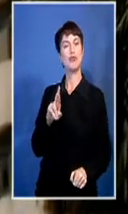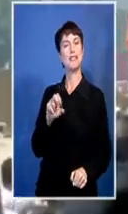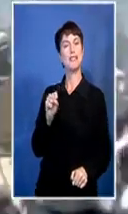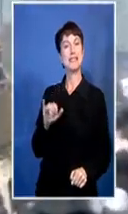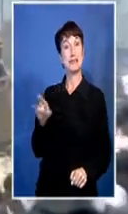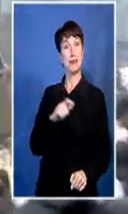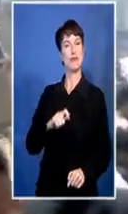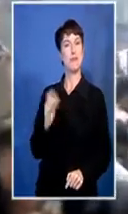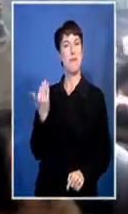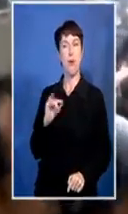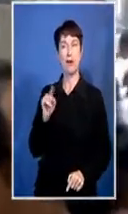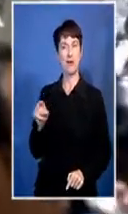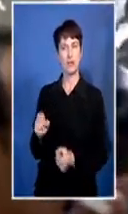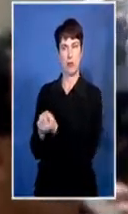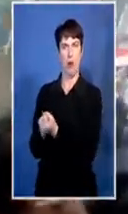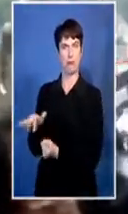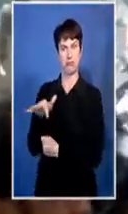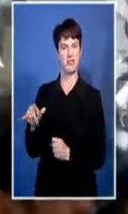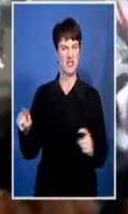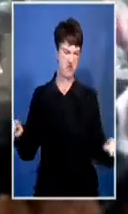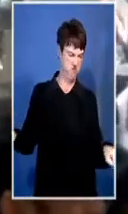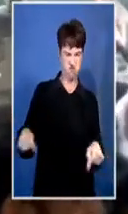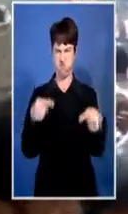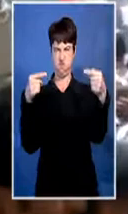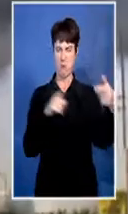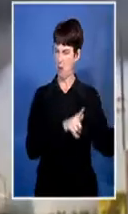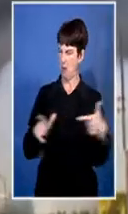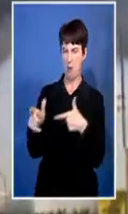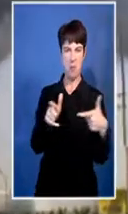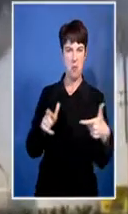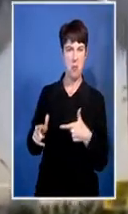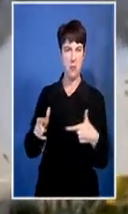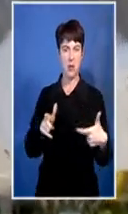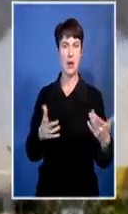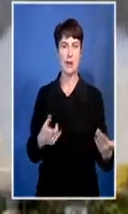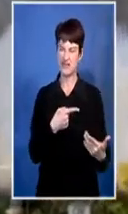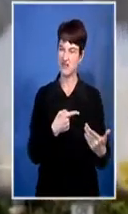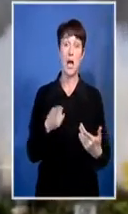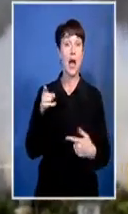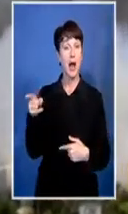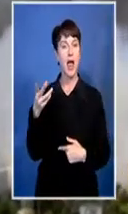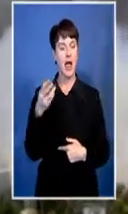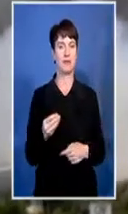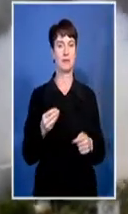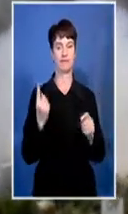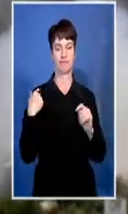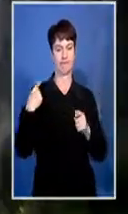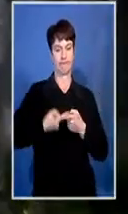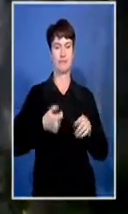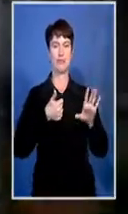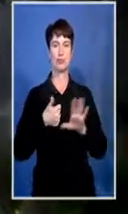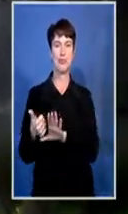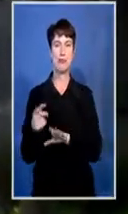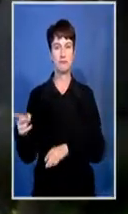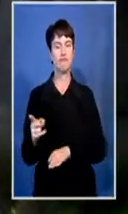remains volatile. This morning, troops moved in to disperse thousands of Morsi supporters who've been staging a sit-in in Cairo for the